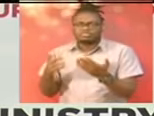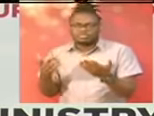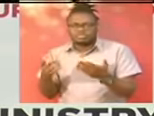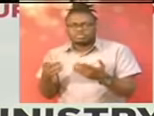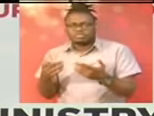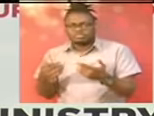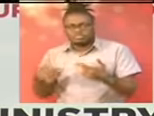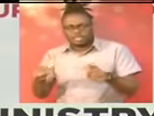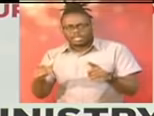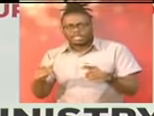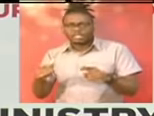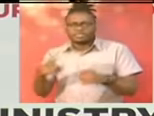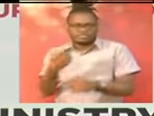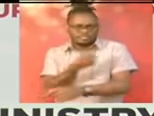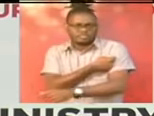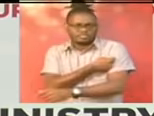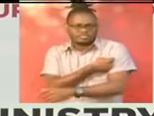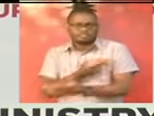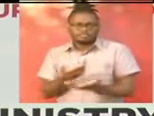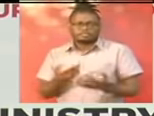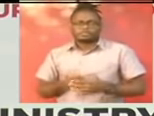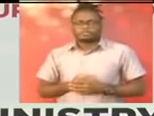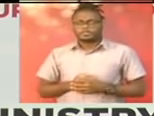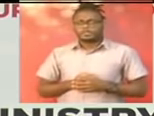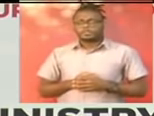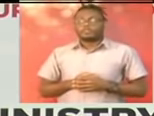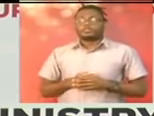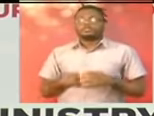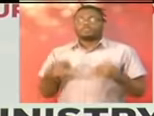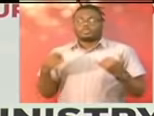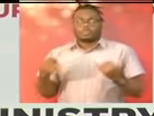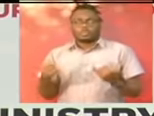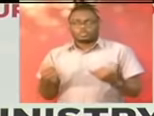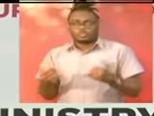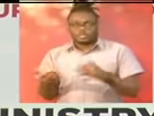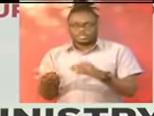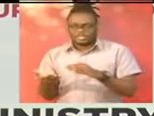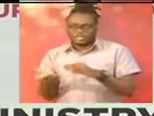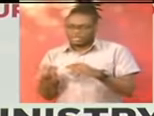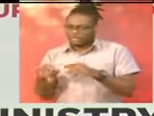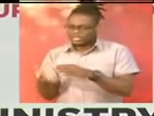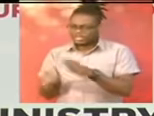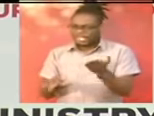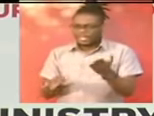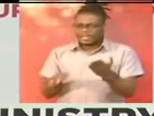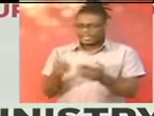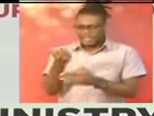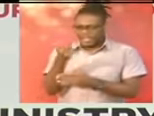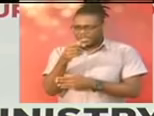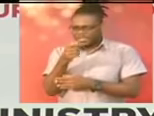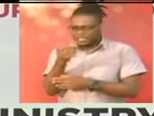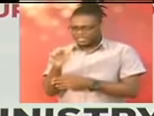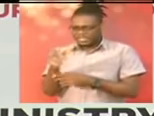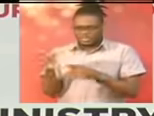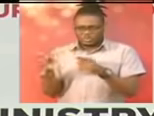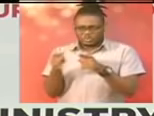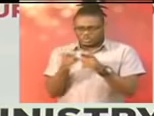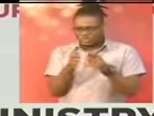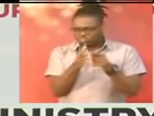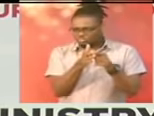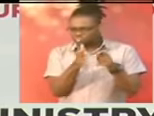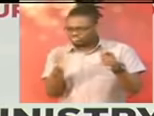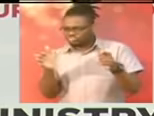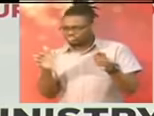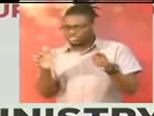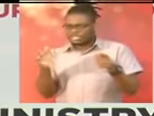at present ranges from 15 to about 98 or 99. That's the full age